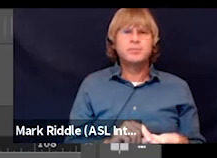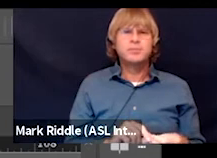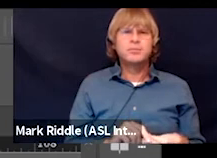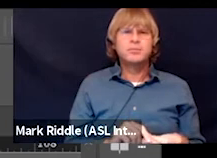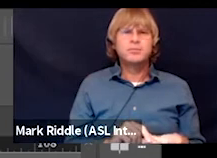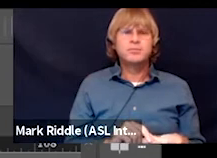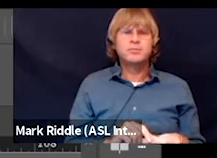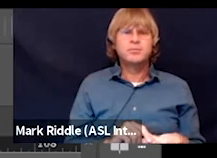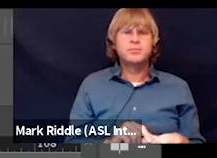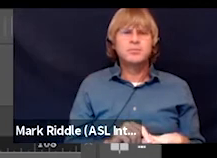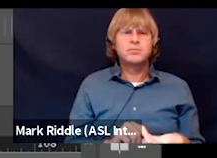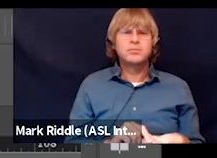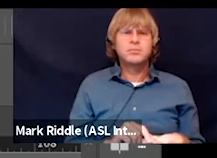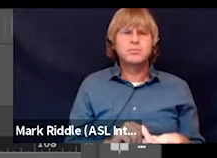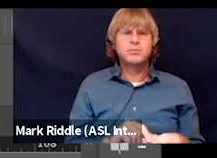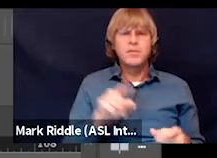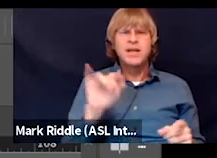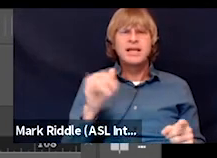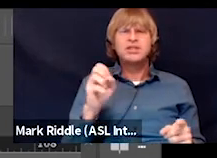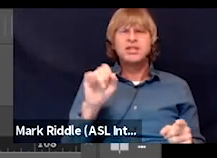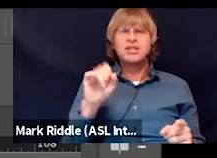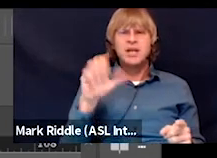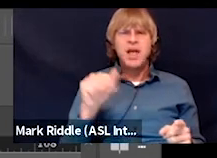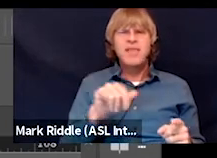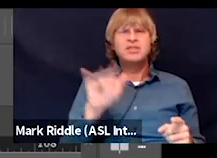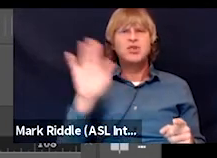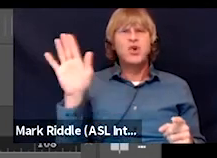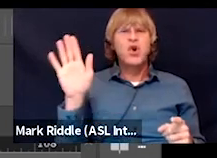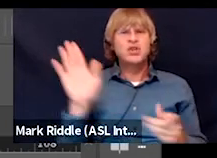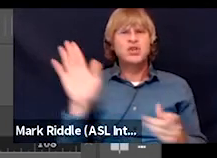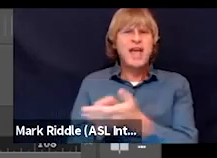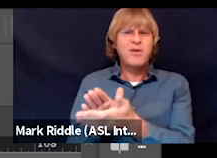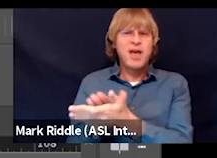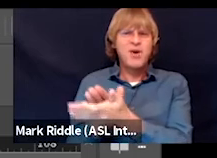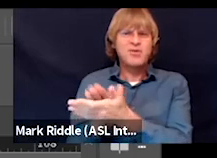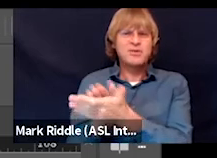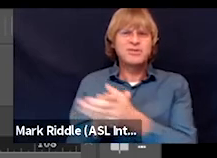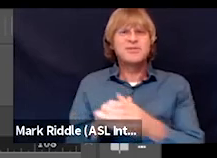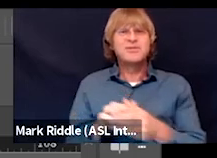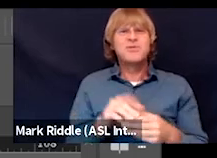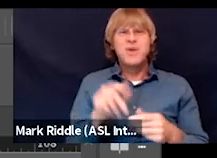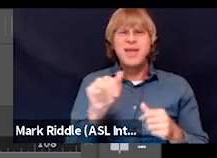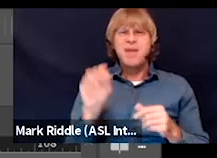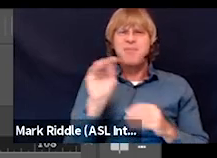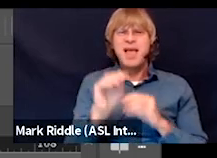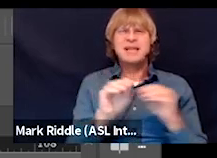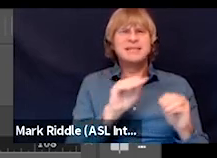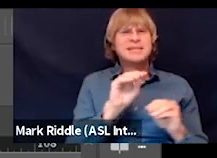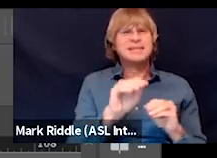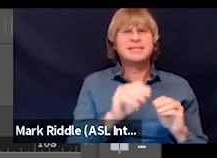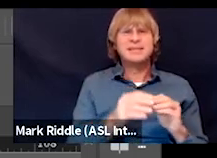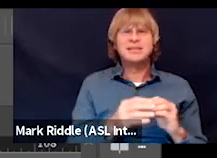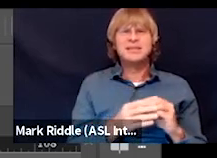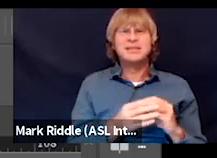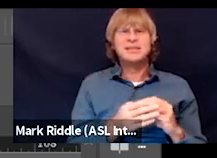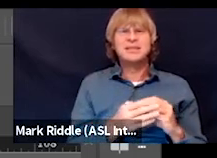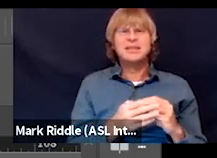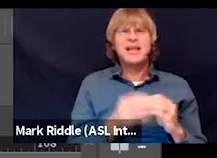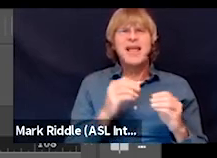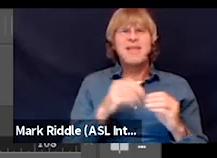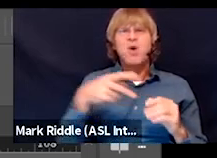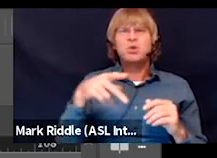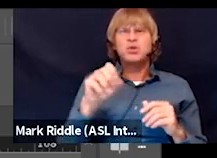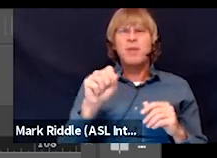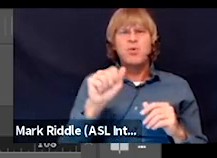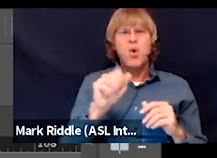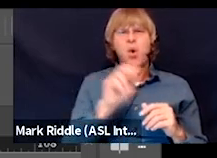So this is for Jessica Soar. This is her shout out. You can place, in Photoshop, you